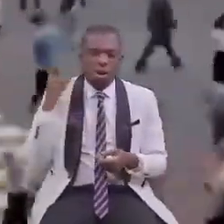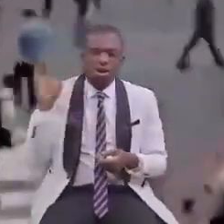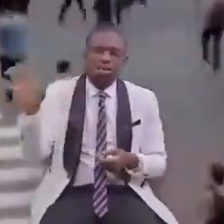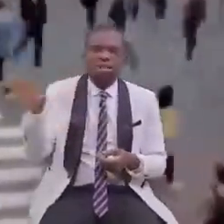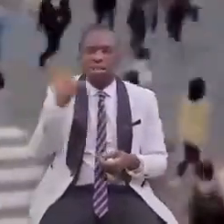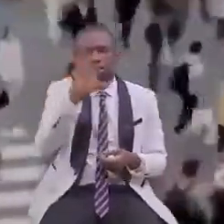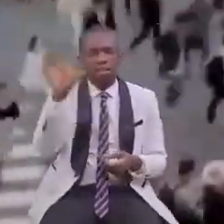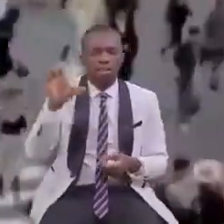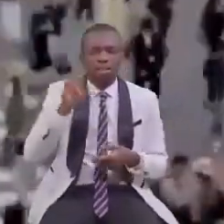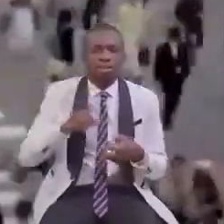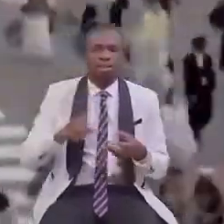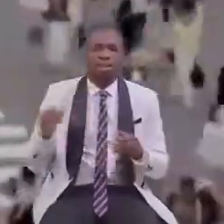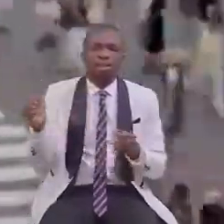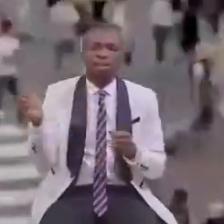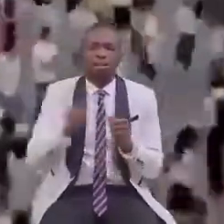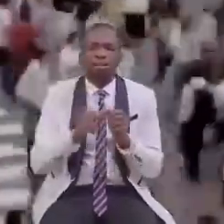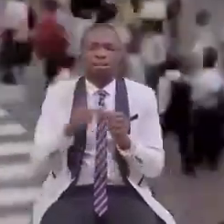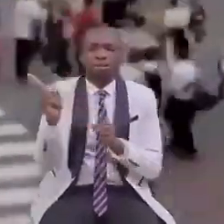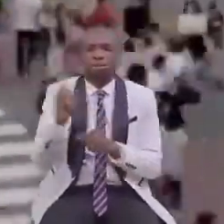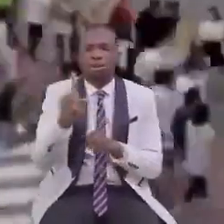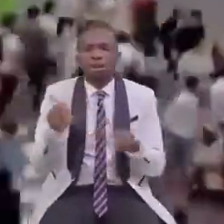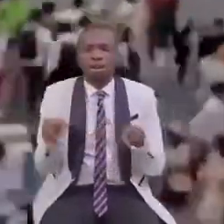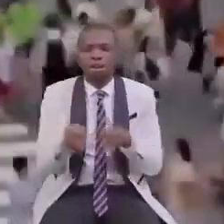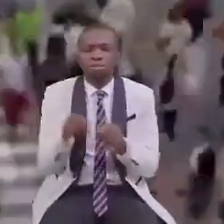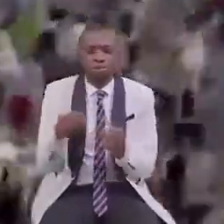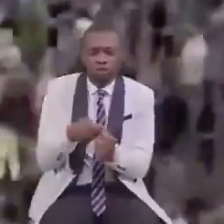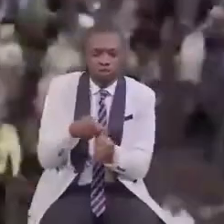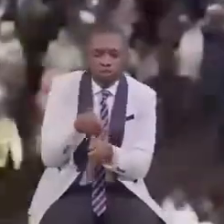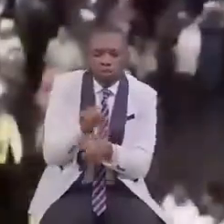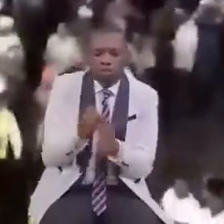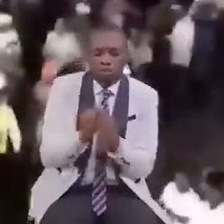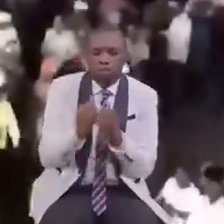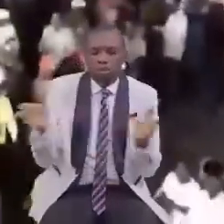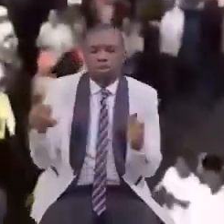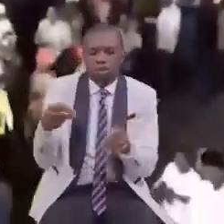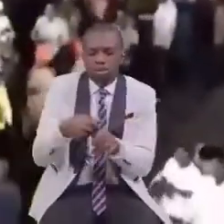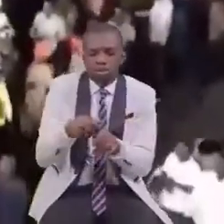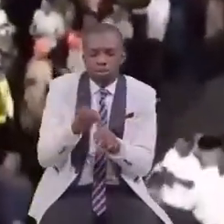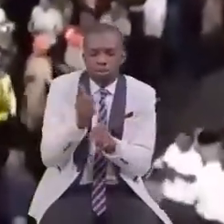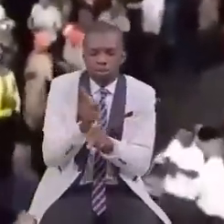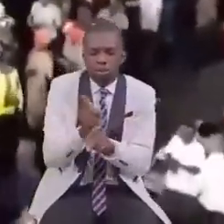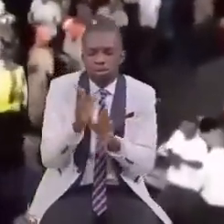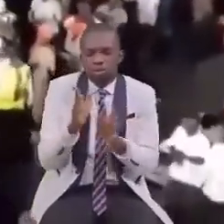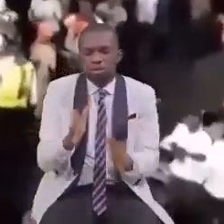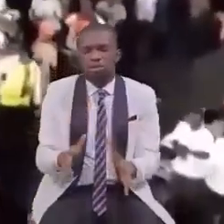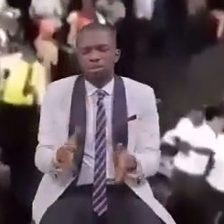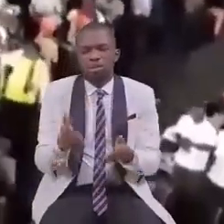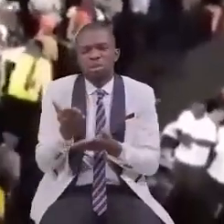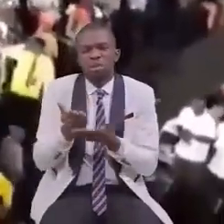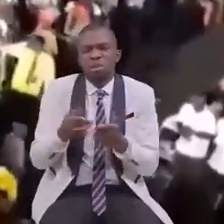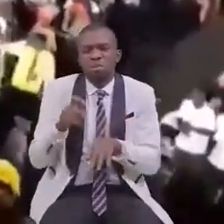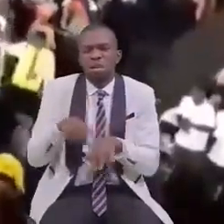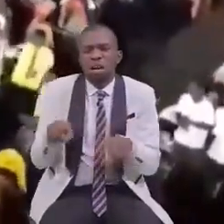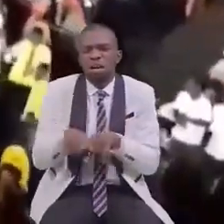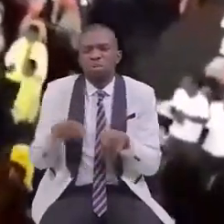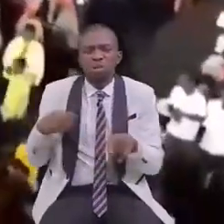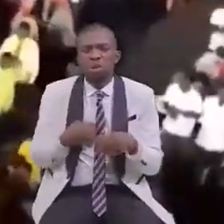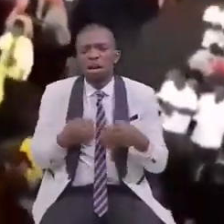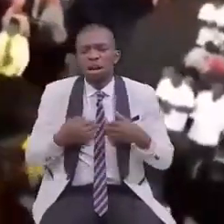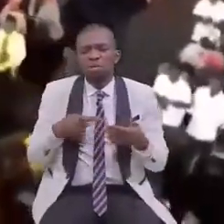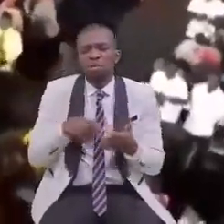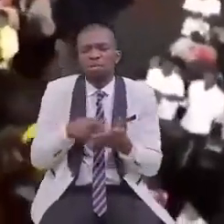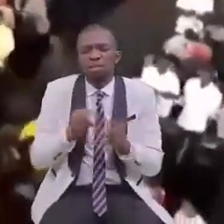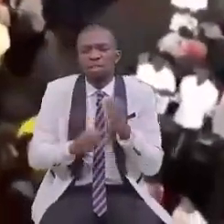sheep having no shepherd. Sometimes as we're having this kind of crusade that